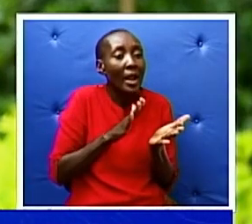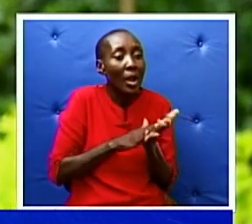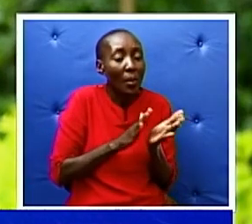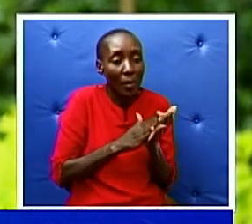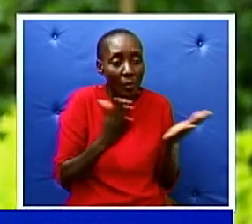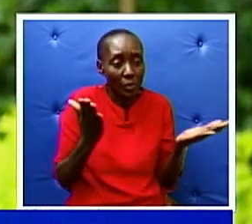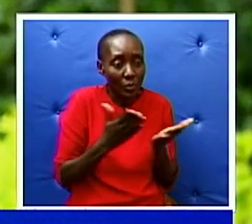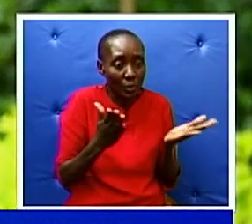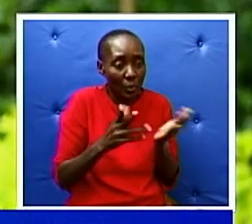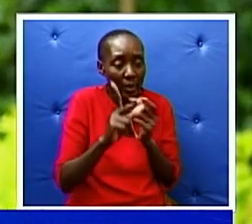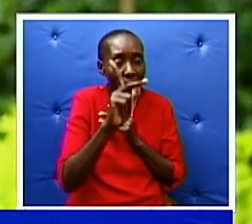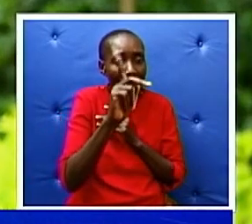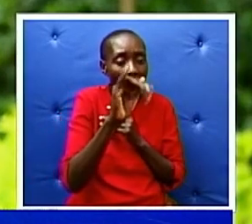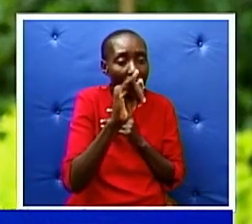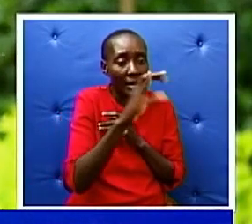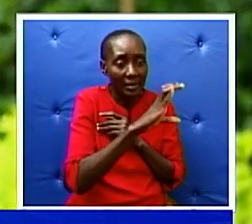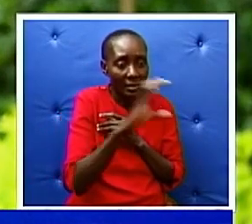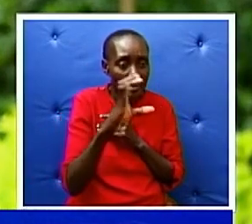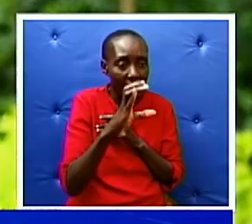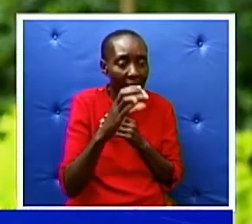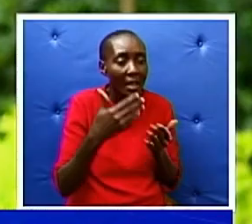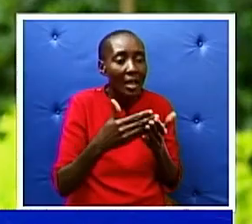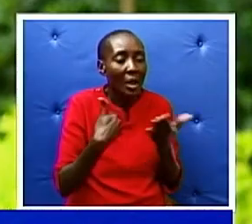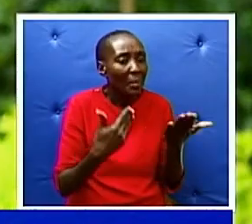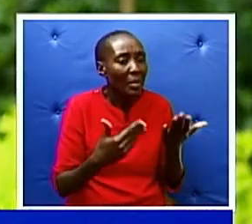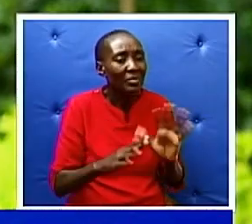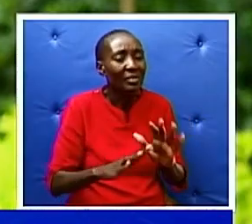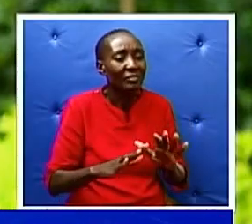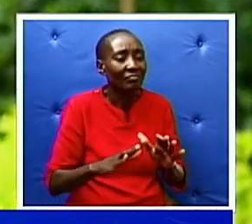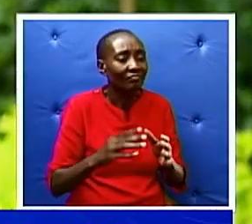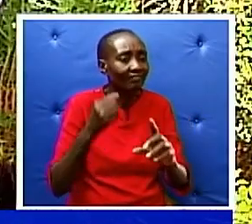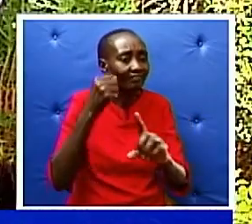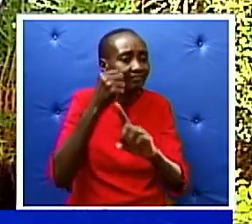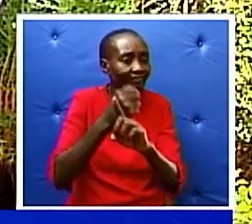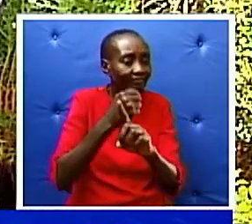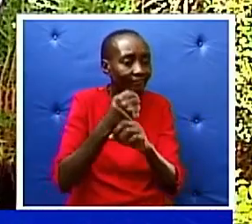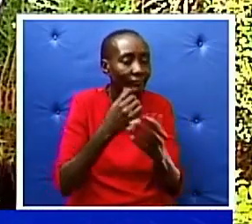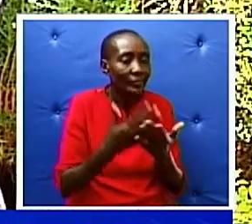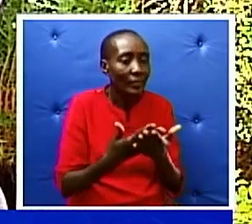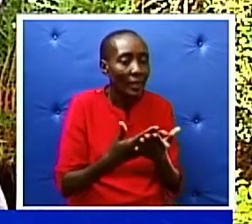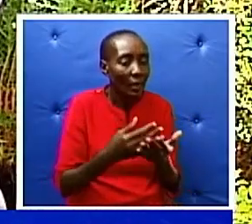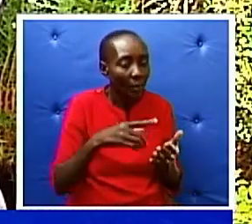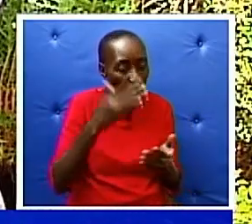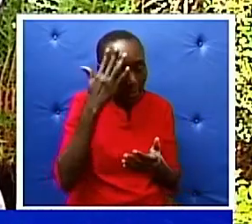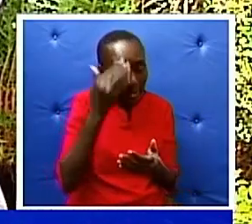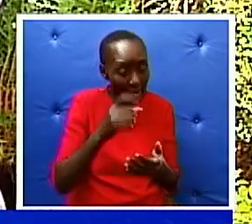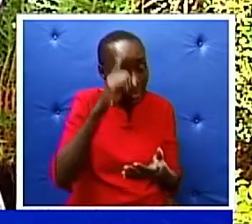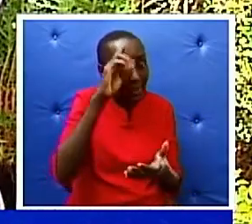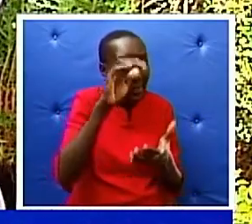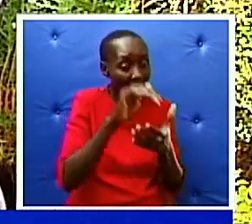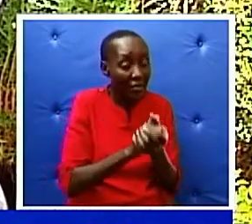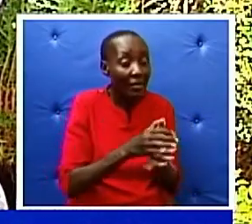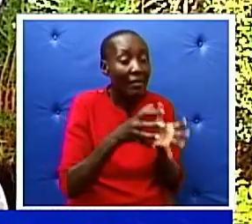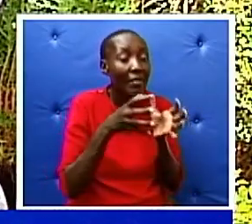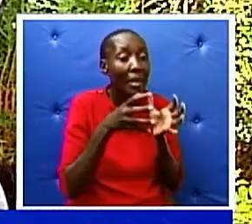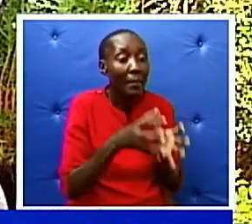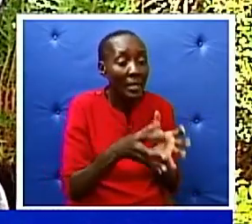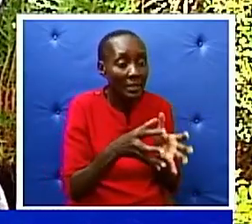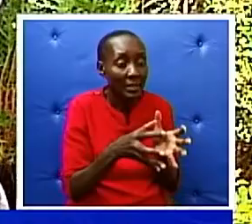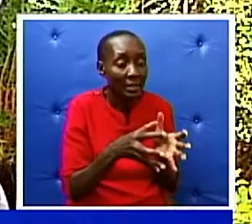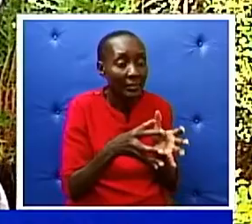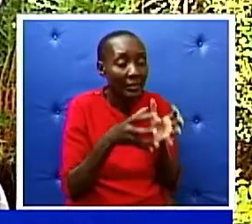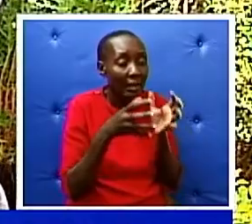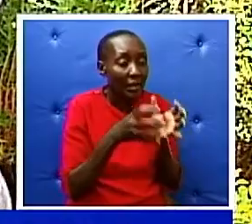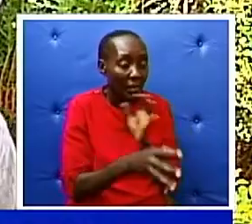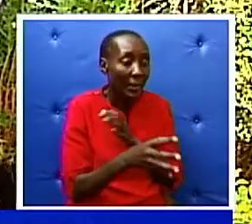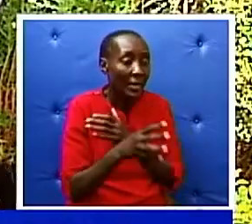KICC before all this hullabaloo began, because I believe that if the party was to administer the two-third